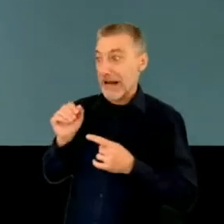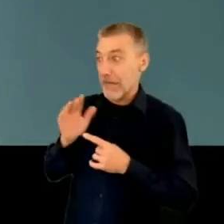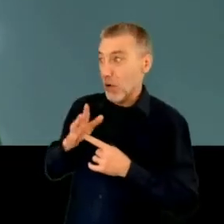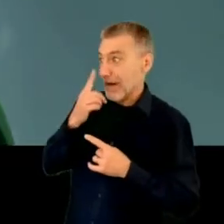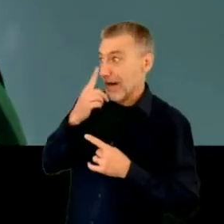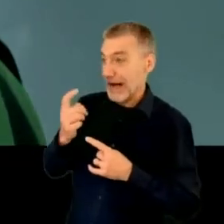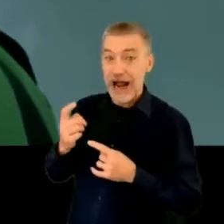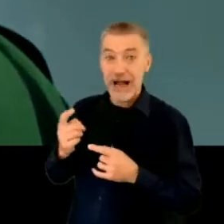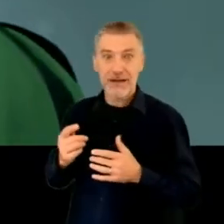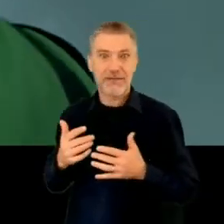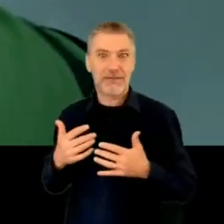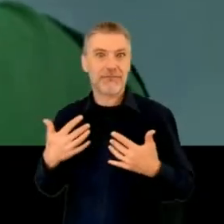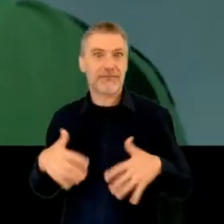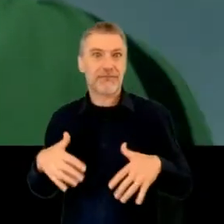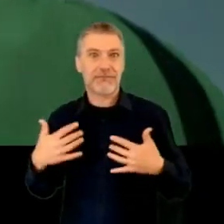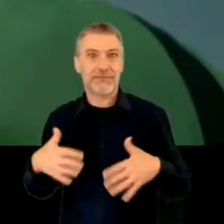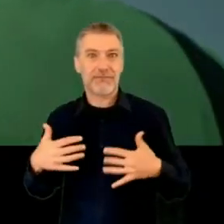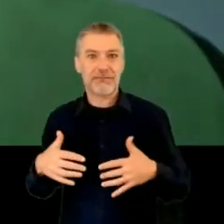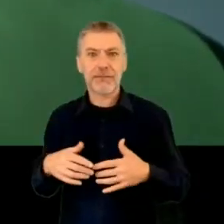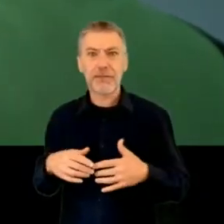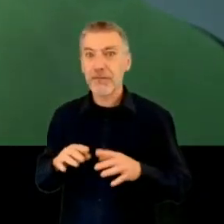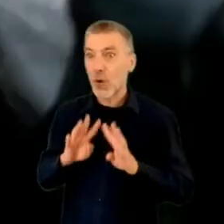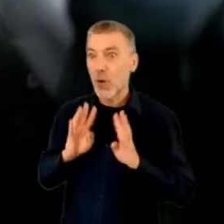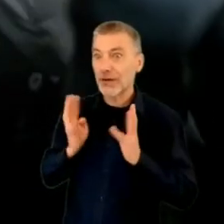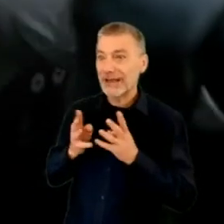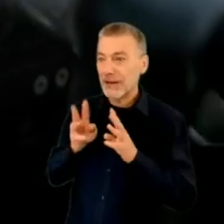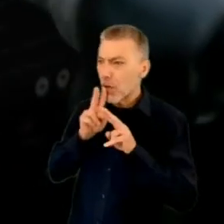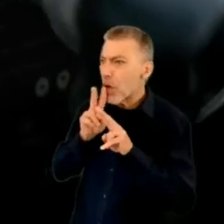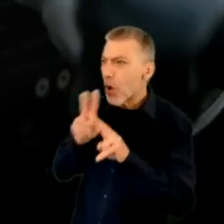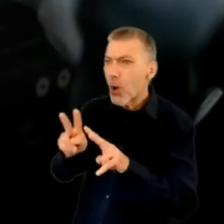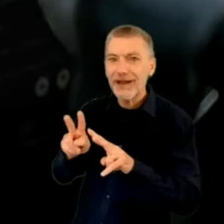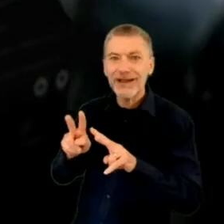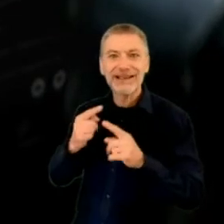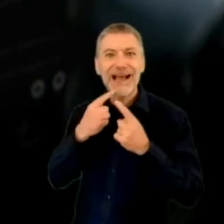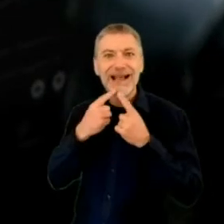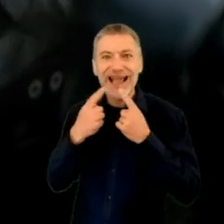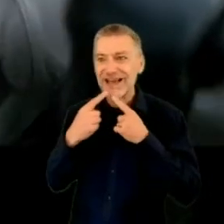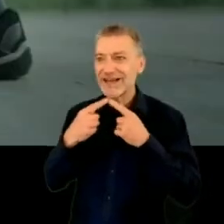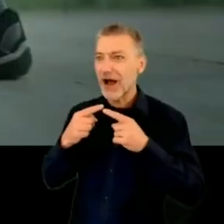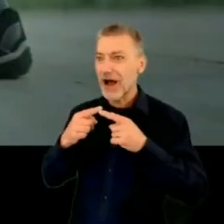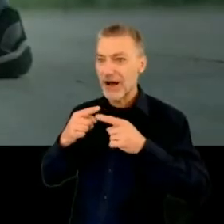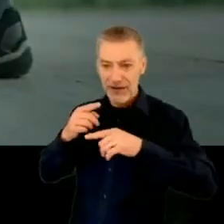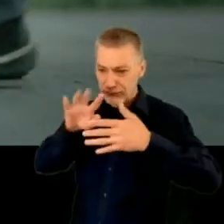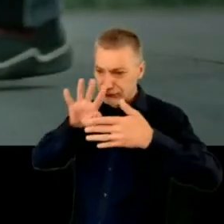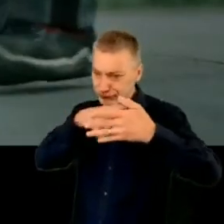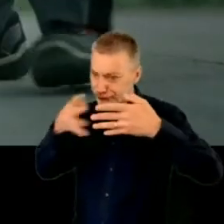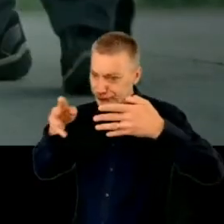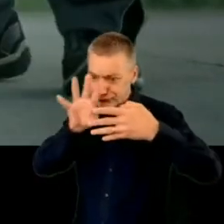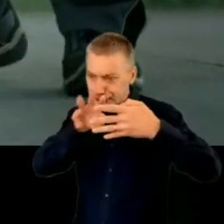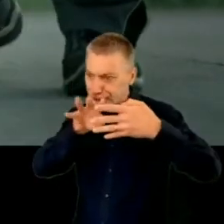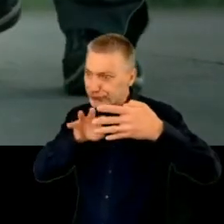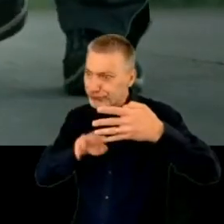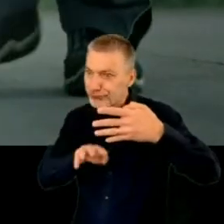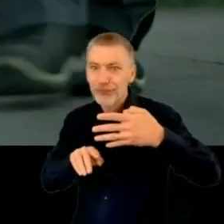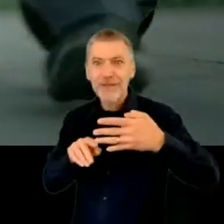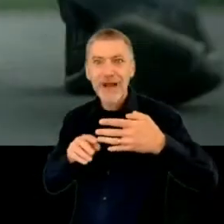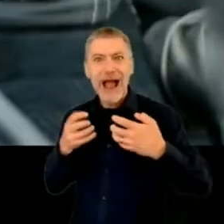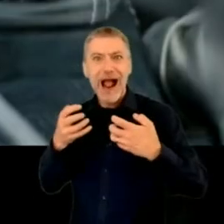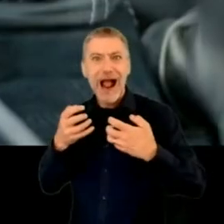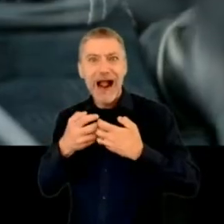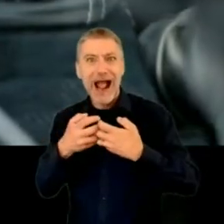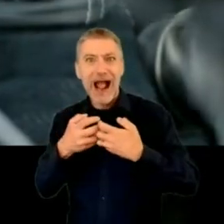technology. The rest of the team will be looking at data on our telemetry system, but really it comes down to, have we built an aircraft that can do what we said it could do?